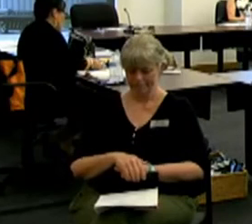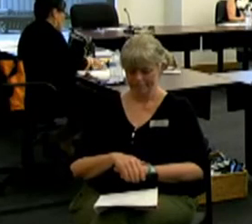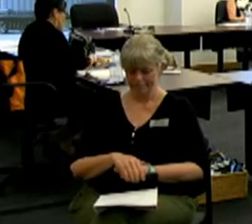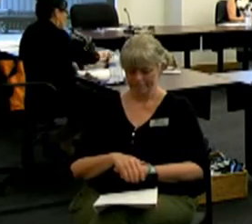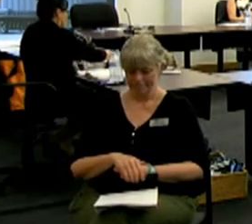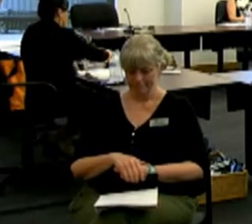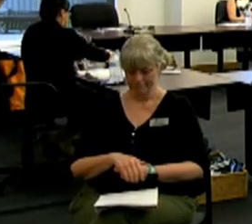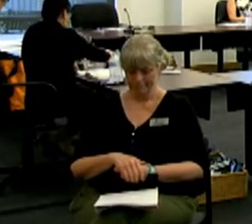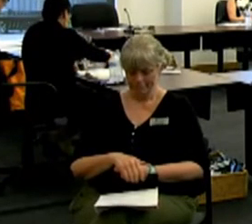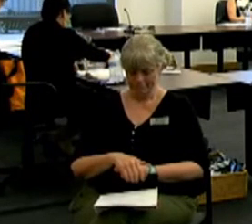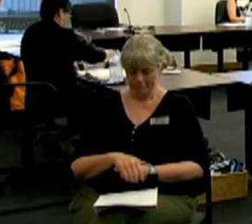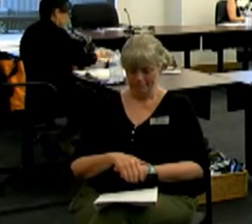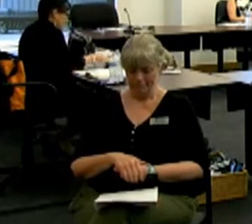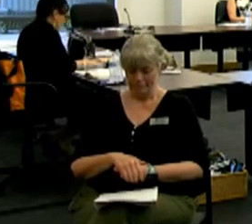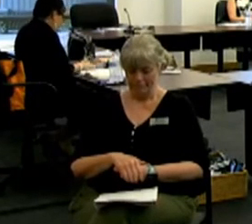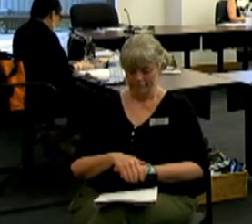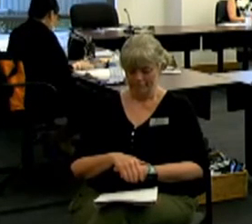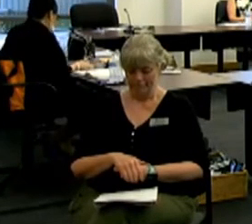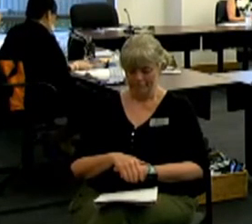We,